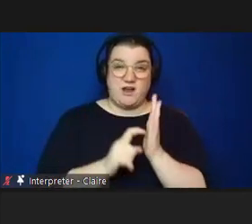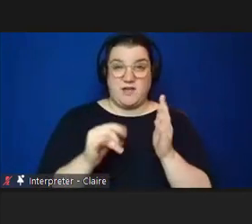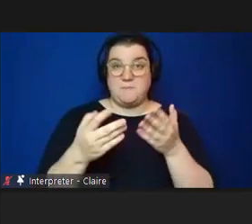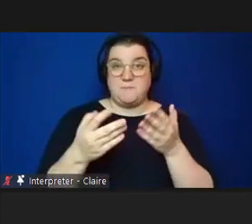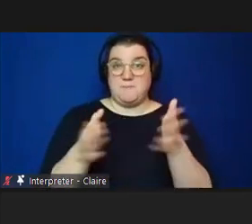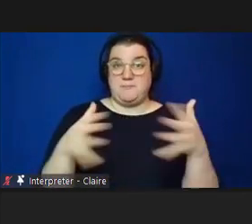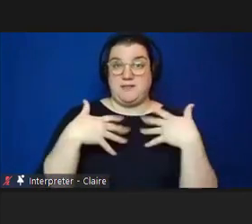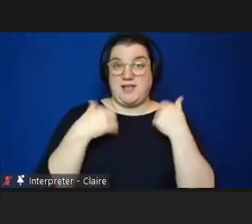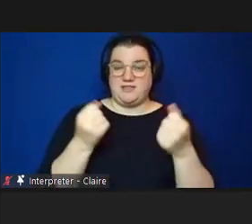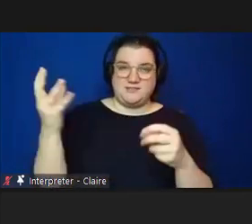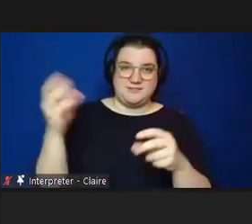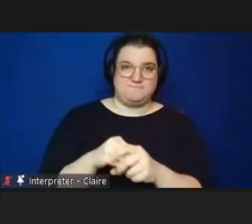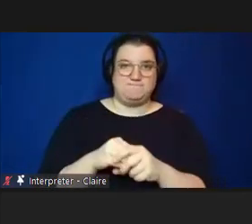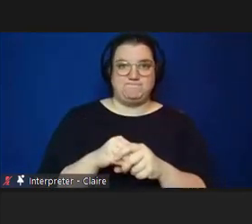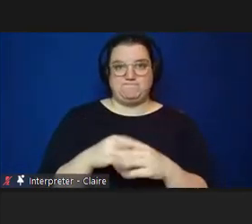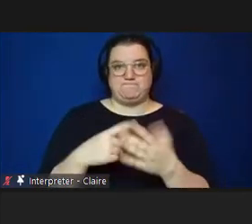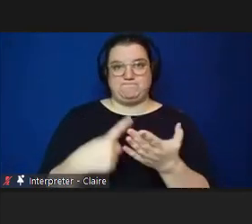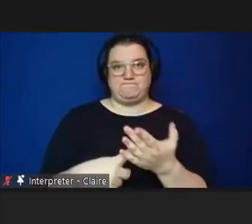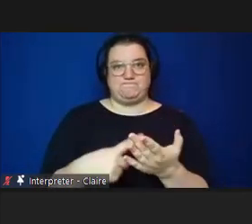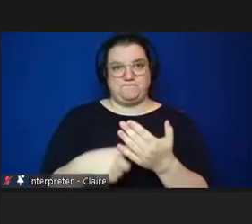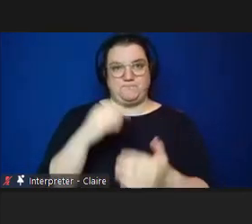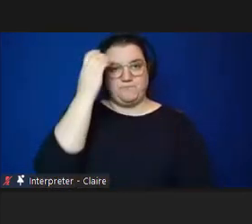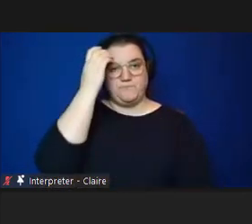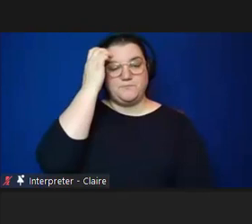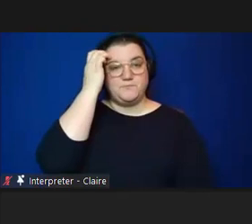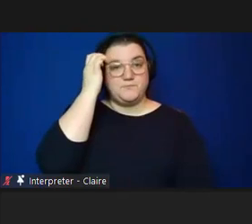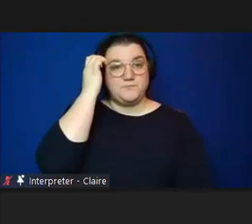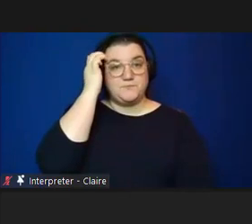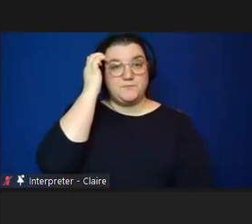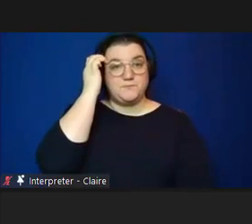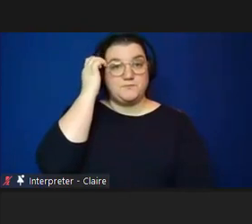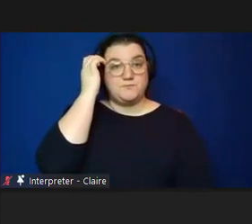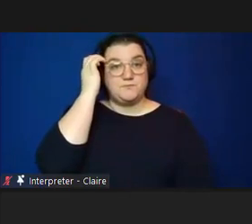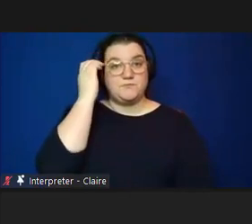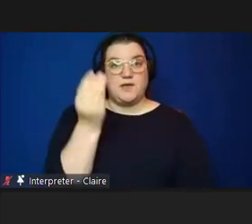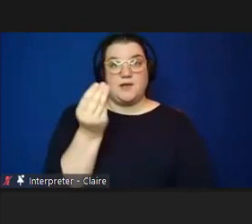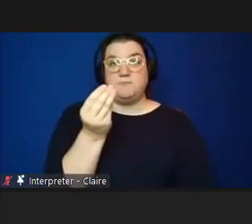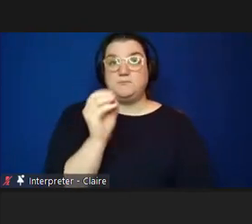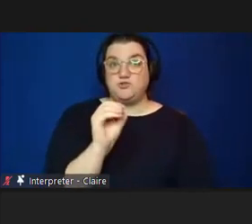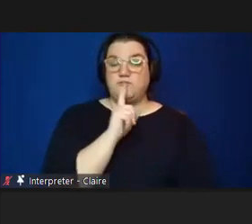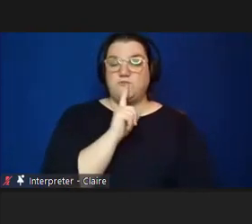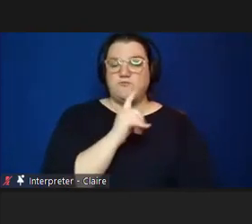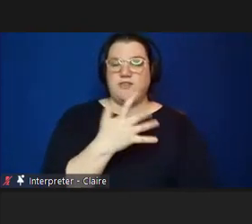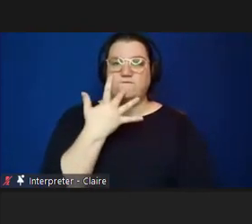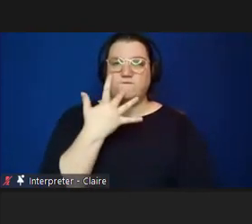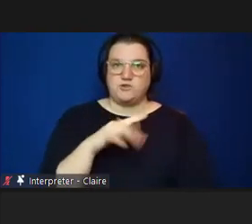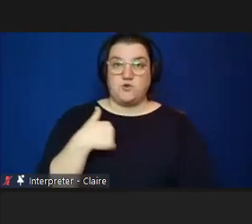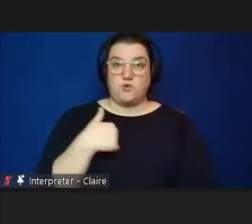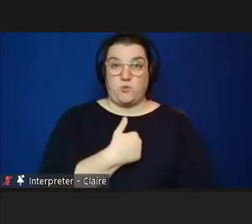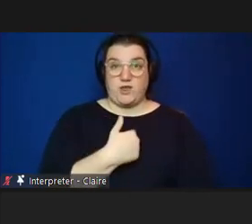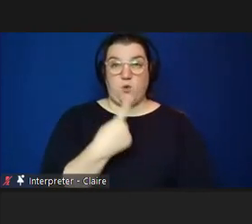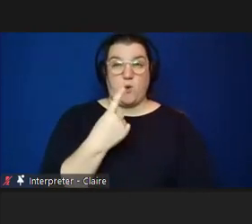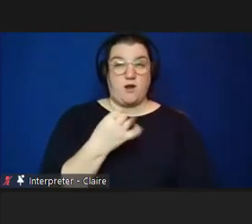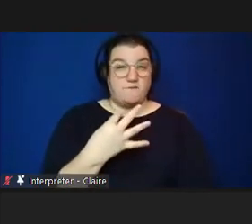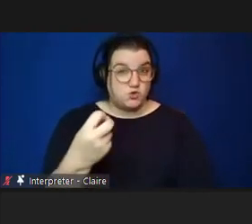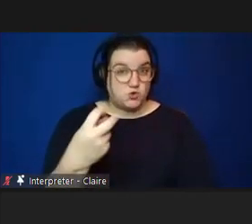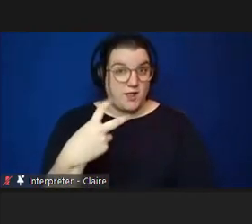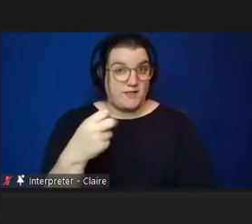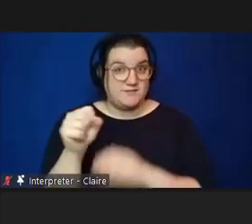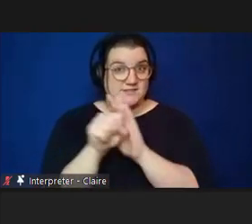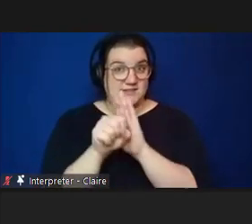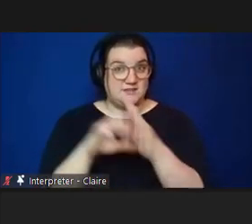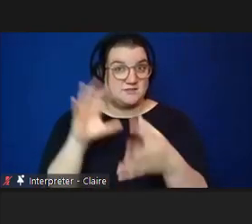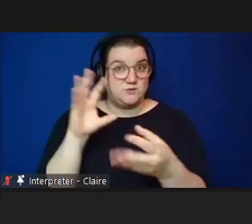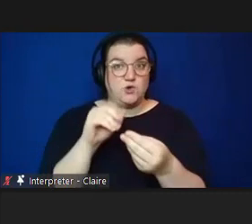table. And Missouri was really fortunate. We are one of 12 states that has been working